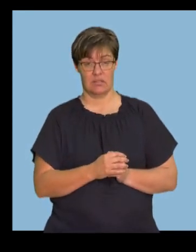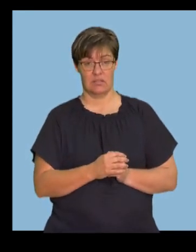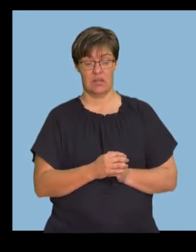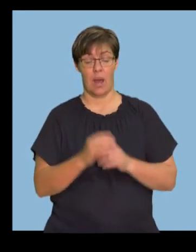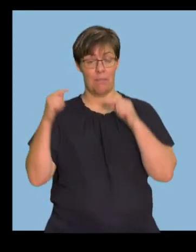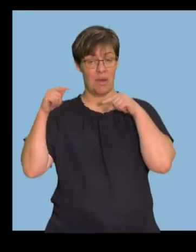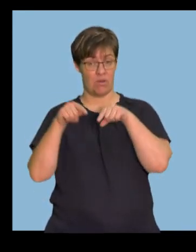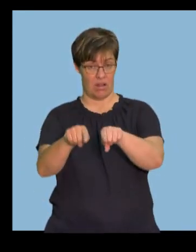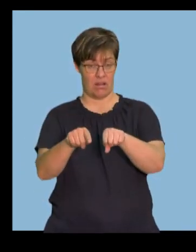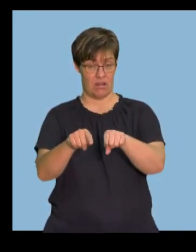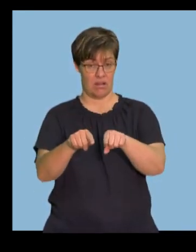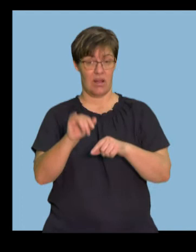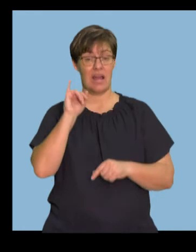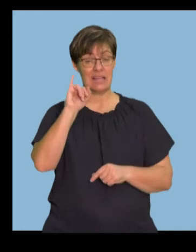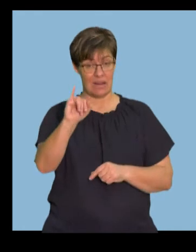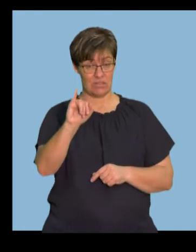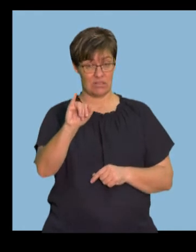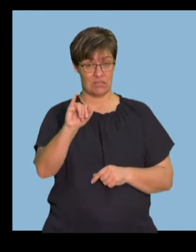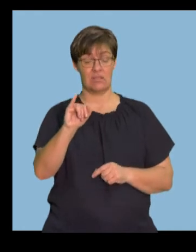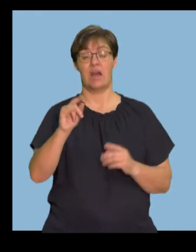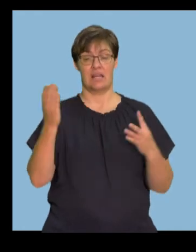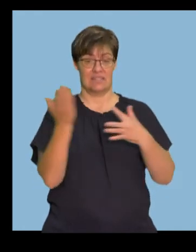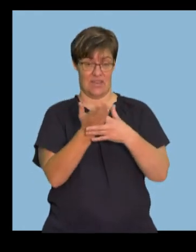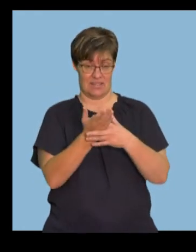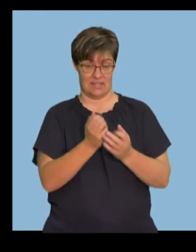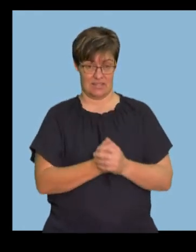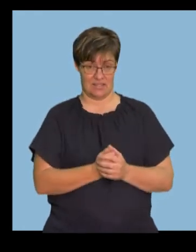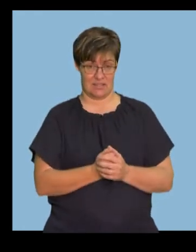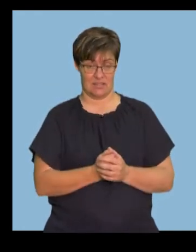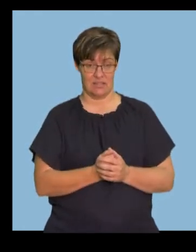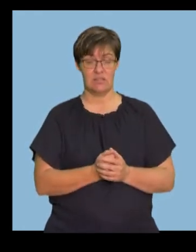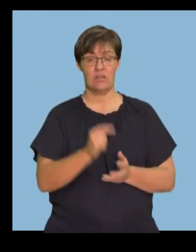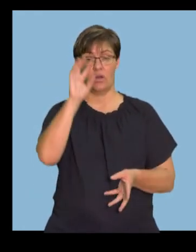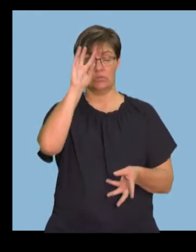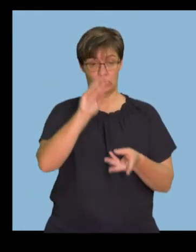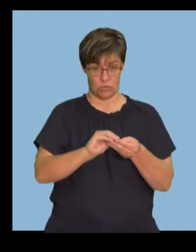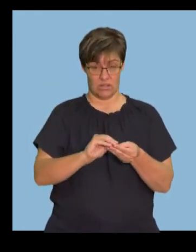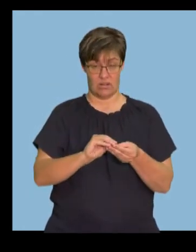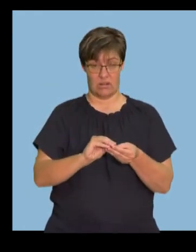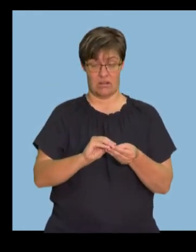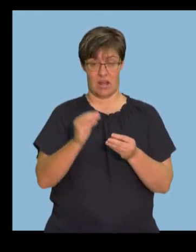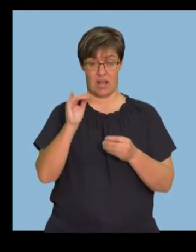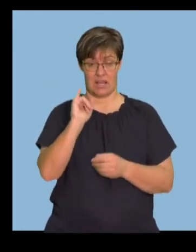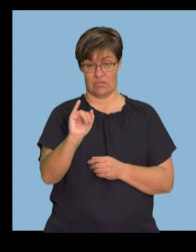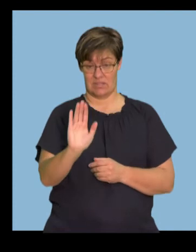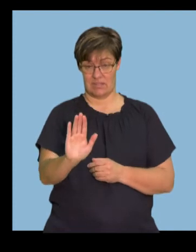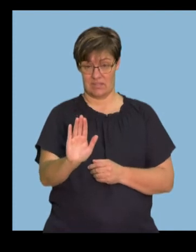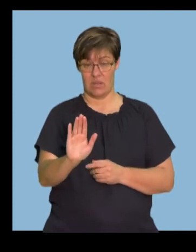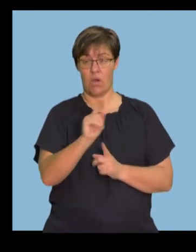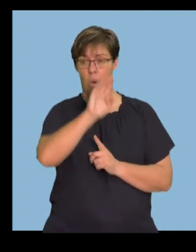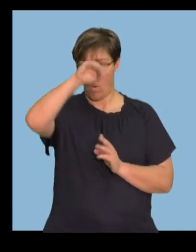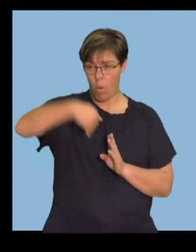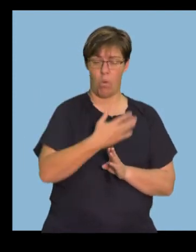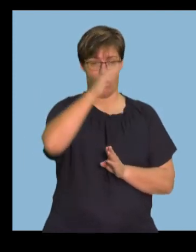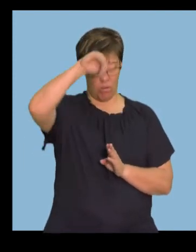parallel circuit, current is actually divided. Like in this case, this is our total current, okay? Because all the current